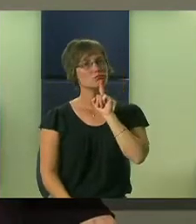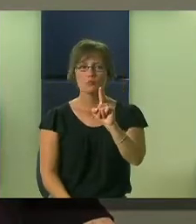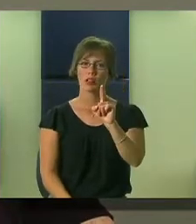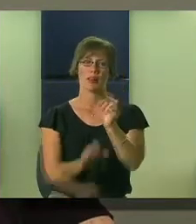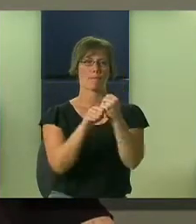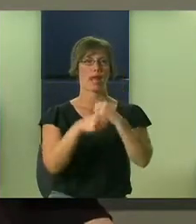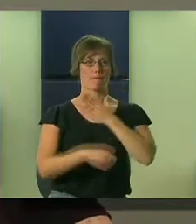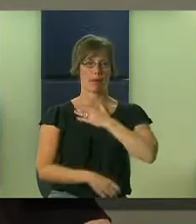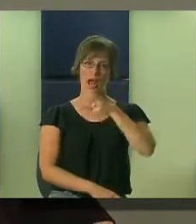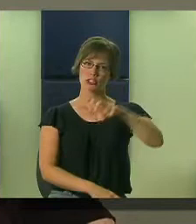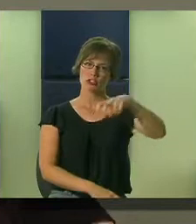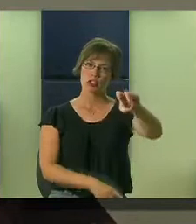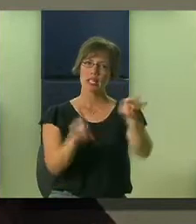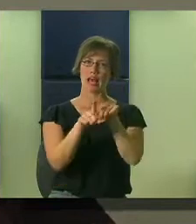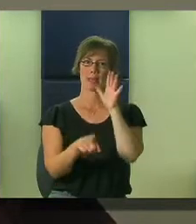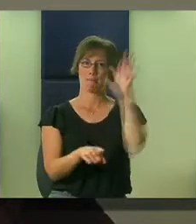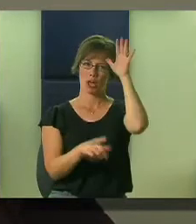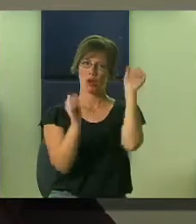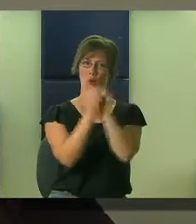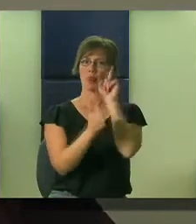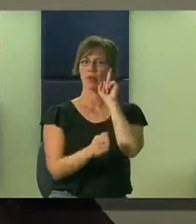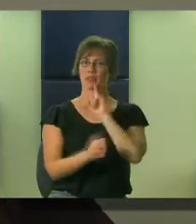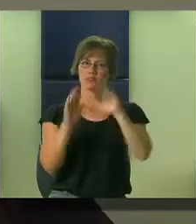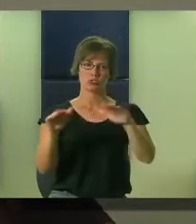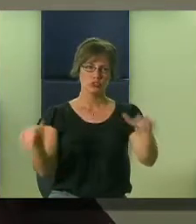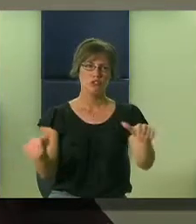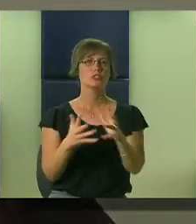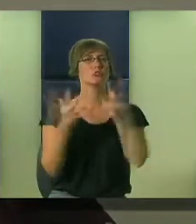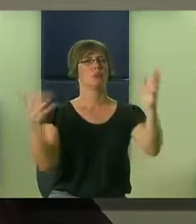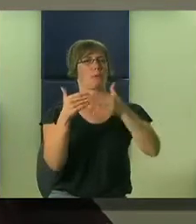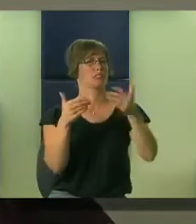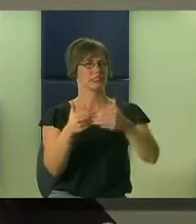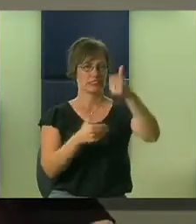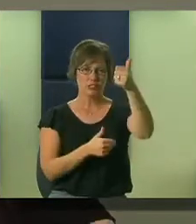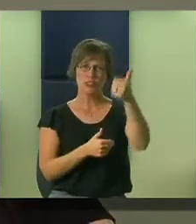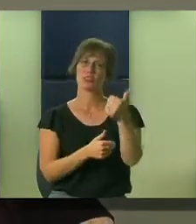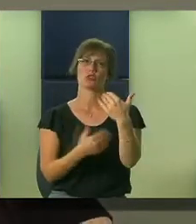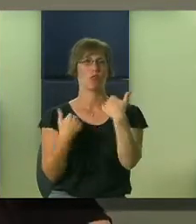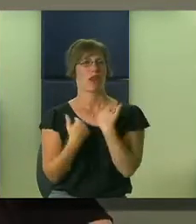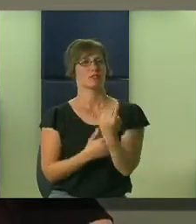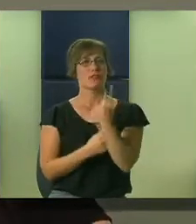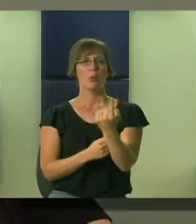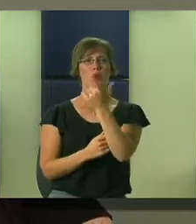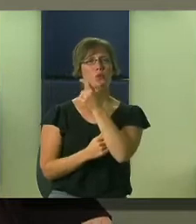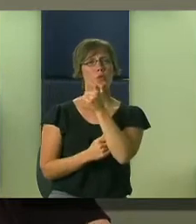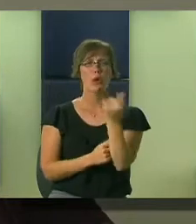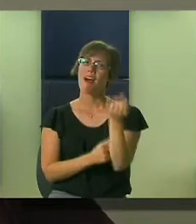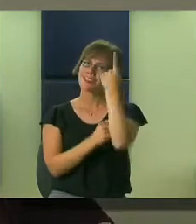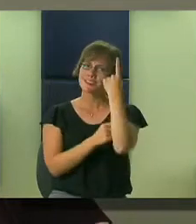has made my journey as a parent of a deaf child so much easier. To have someone